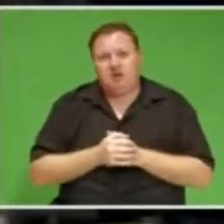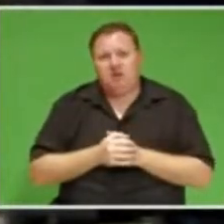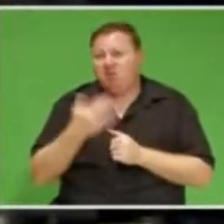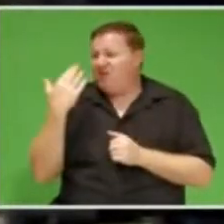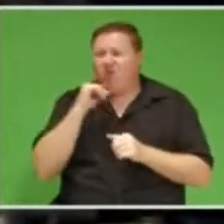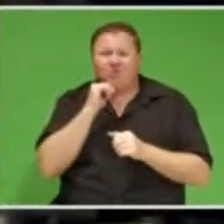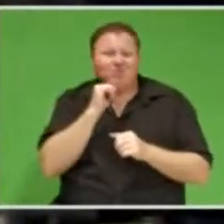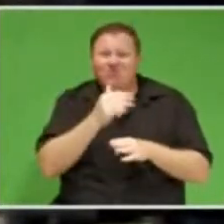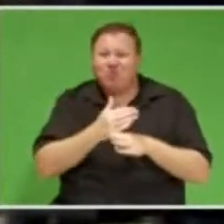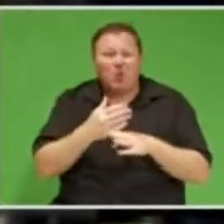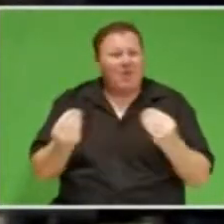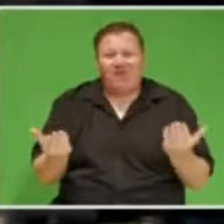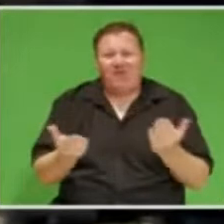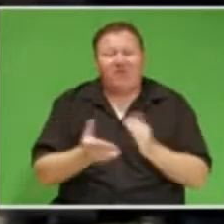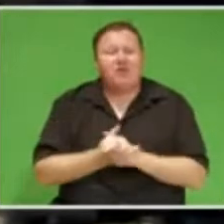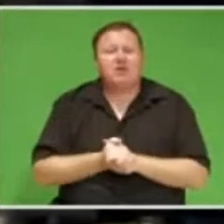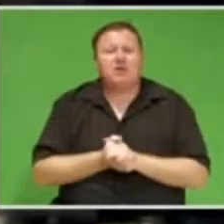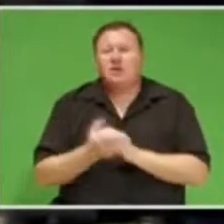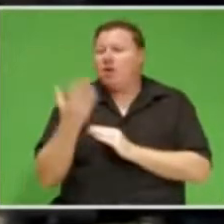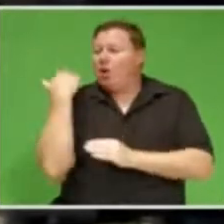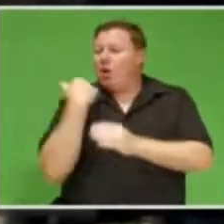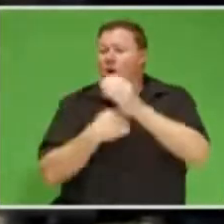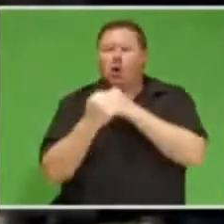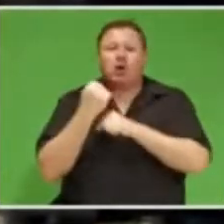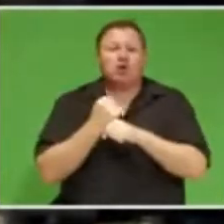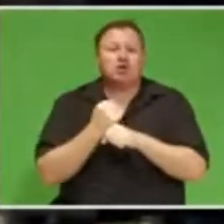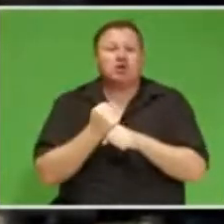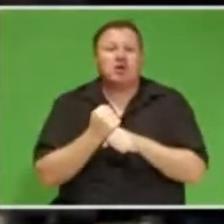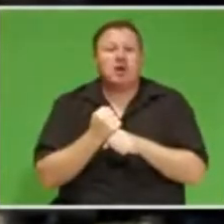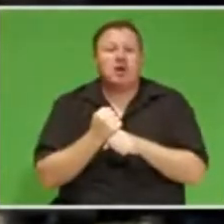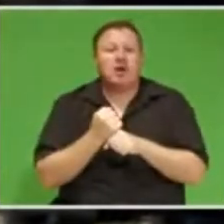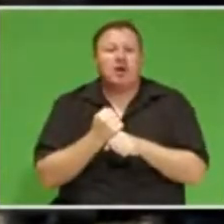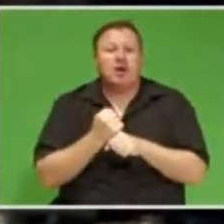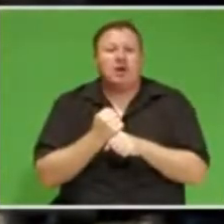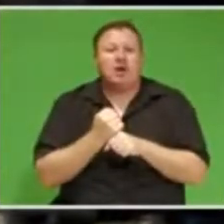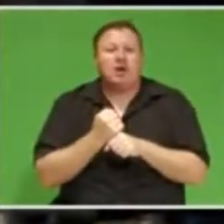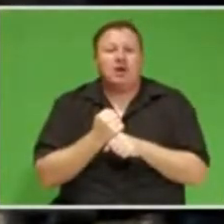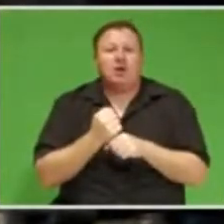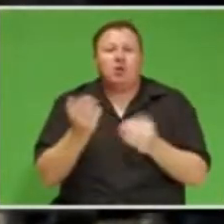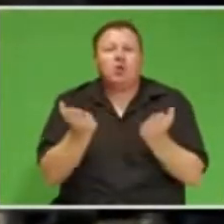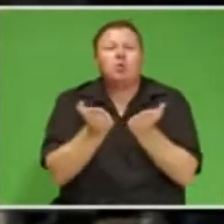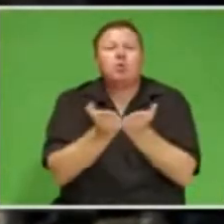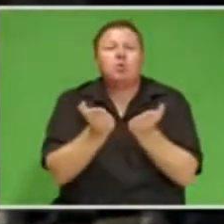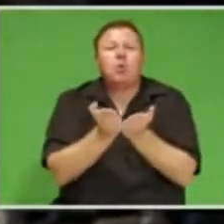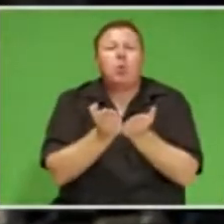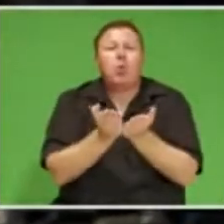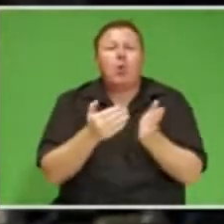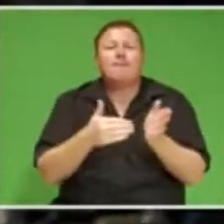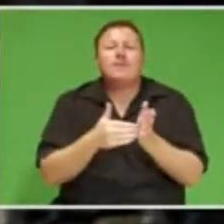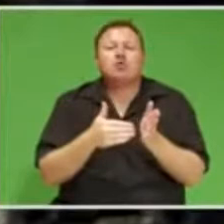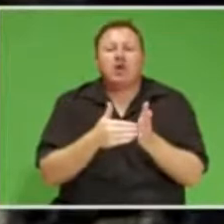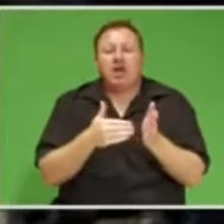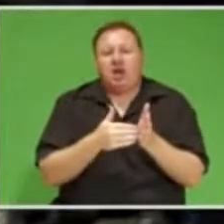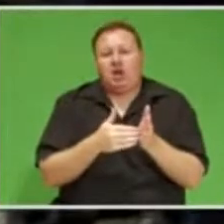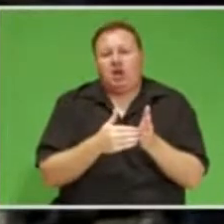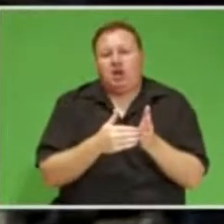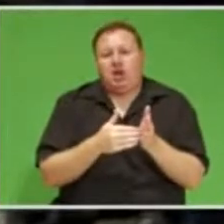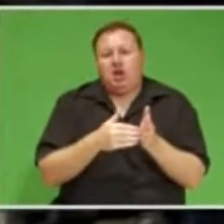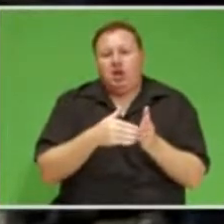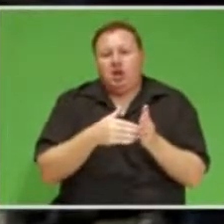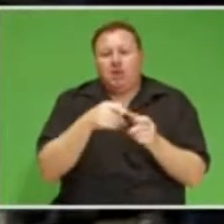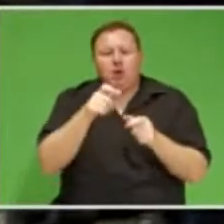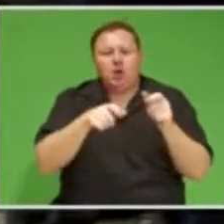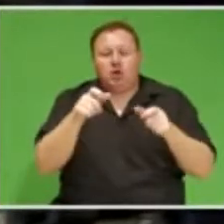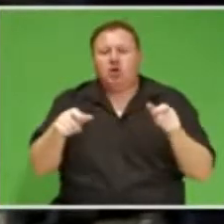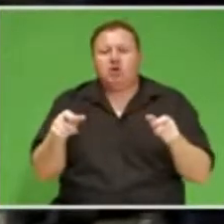work. Last year, our matriculants, and something that we need to be proud of,